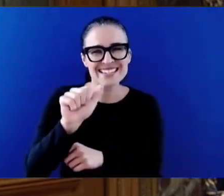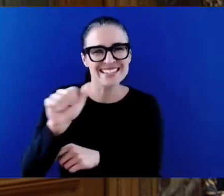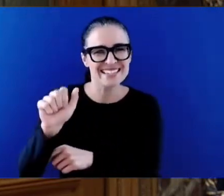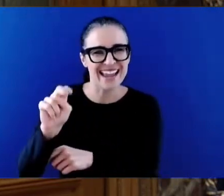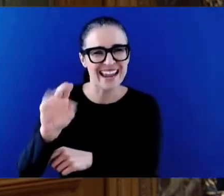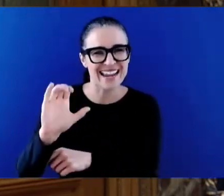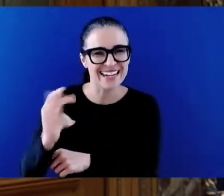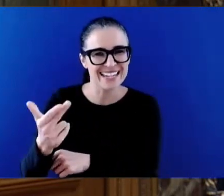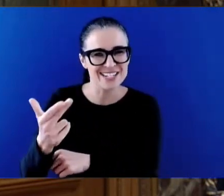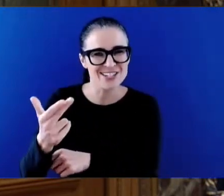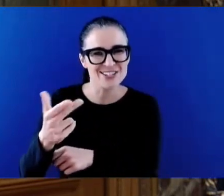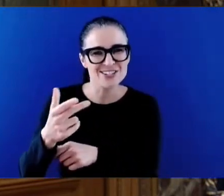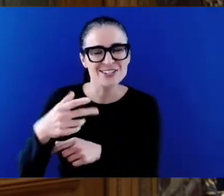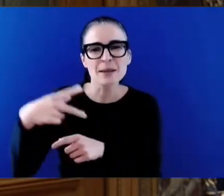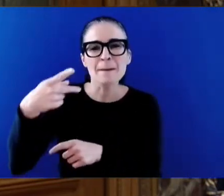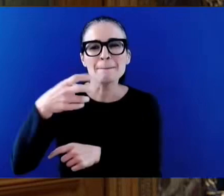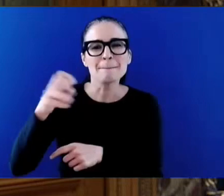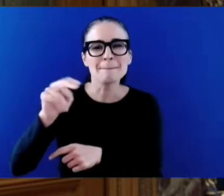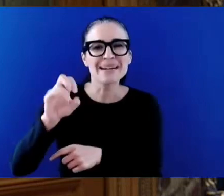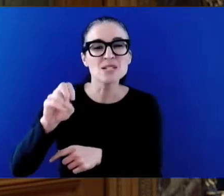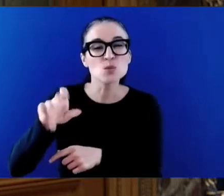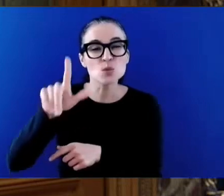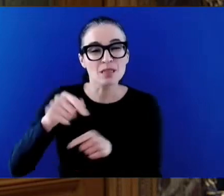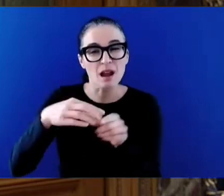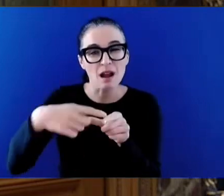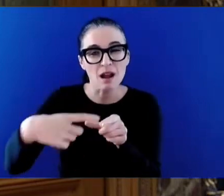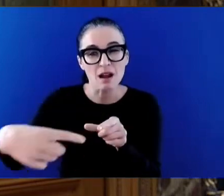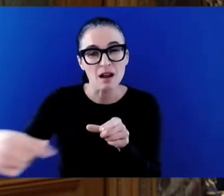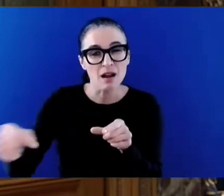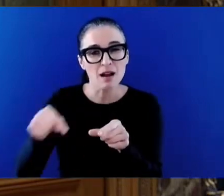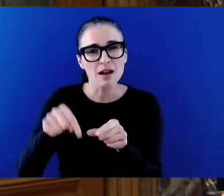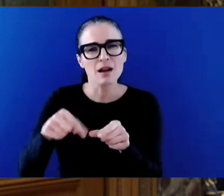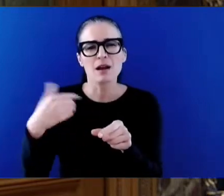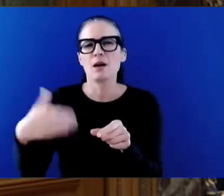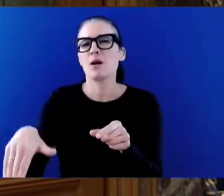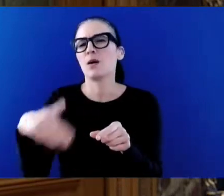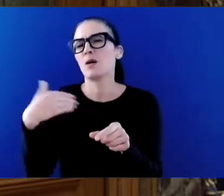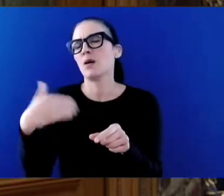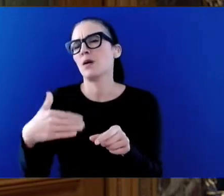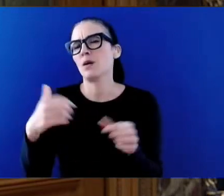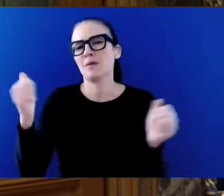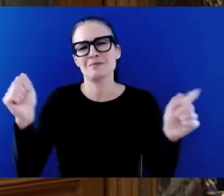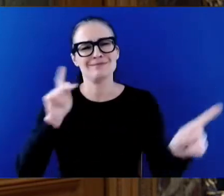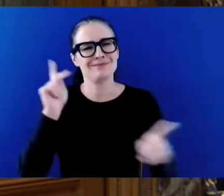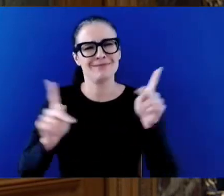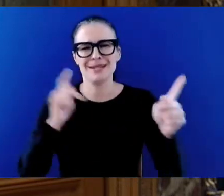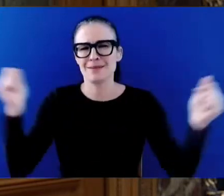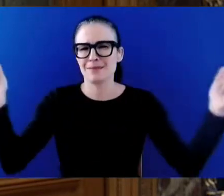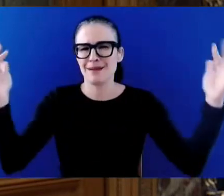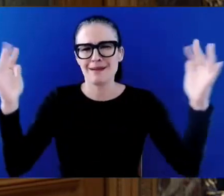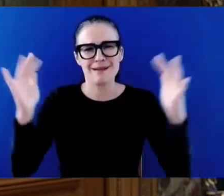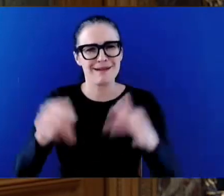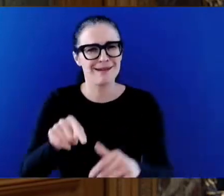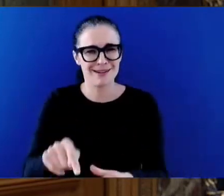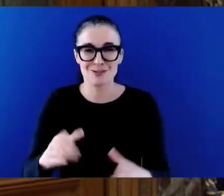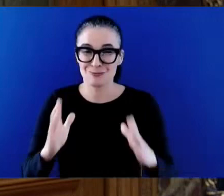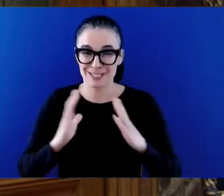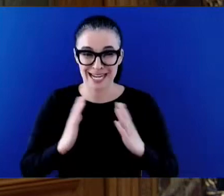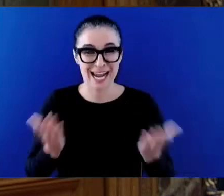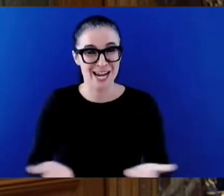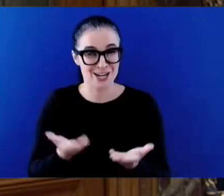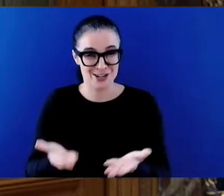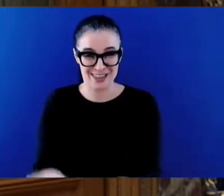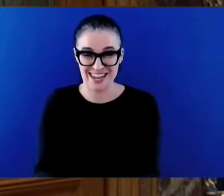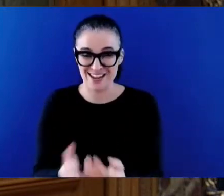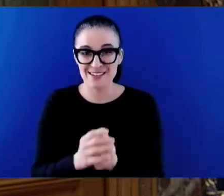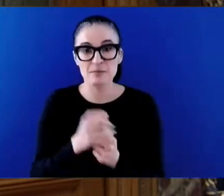country and the province. They retire here, and unfortunately, they don't come with a family doctor. Even though we know this is the kind of community